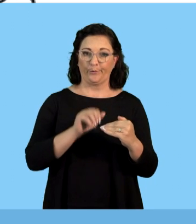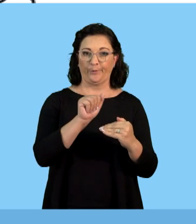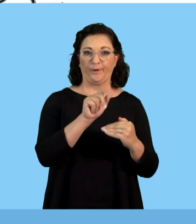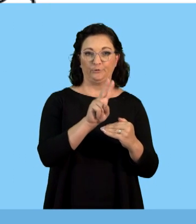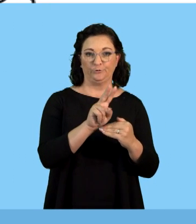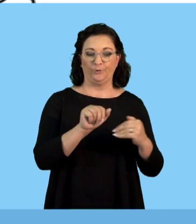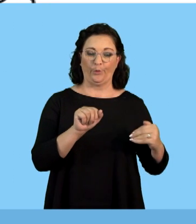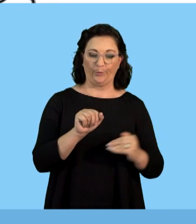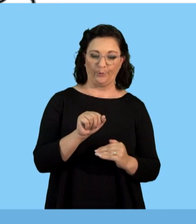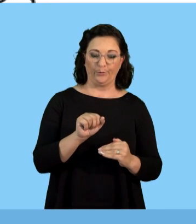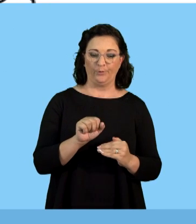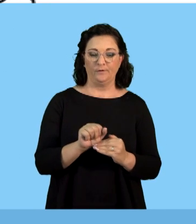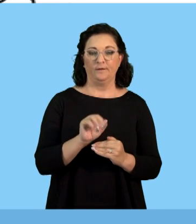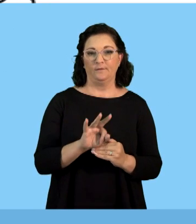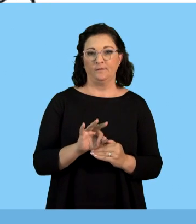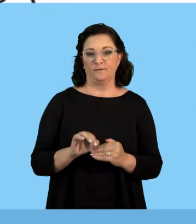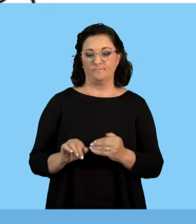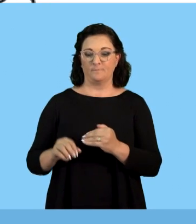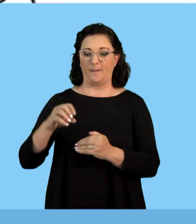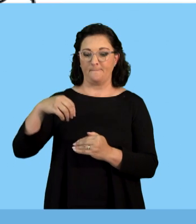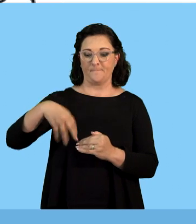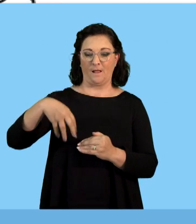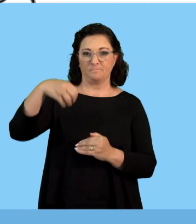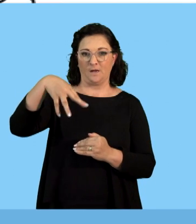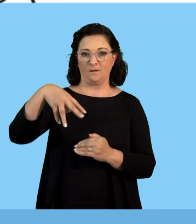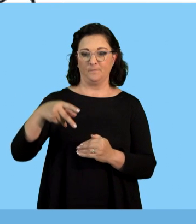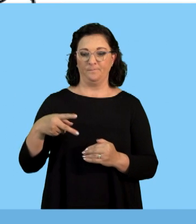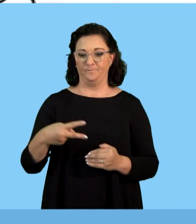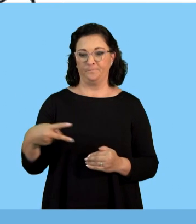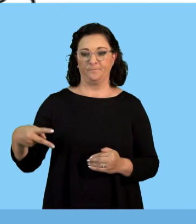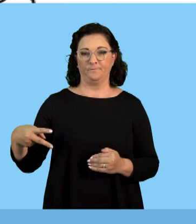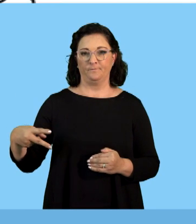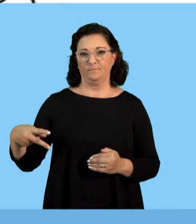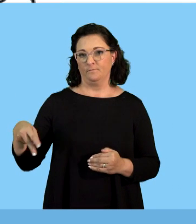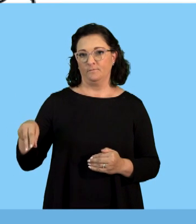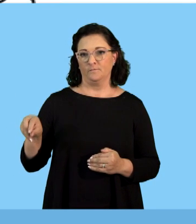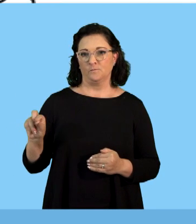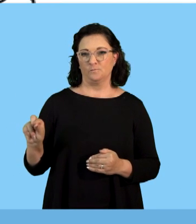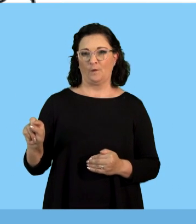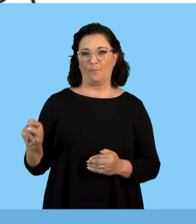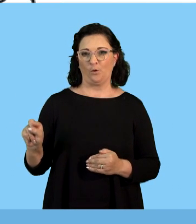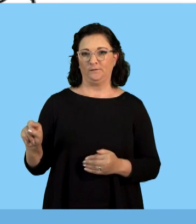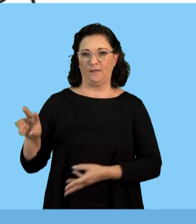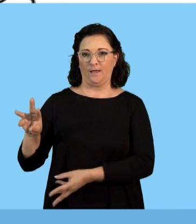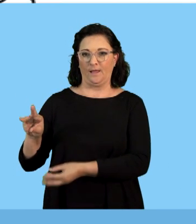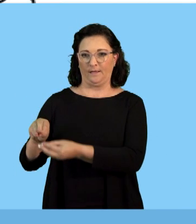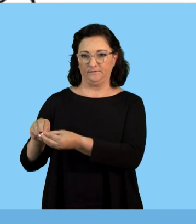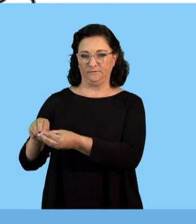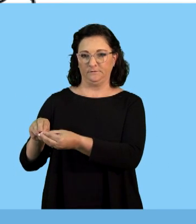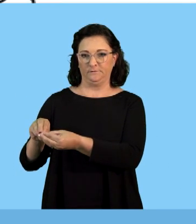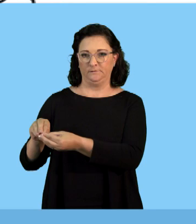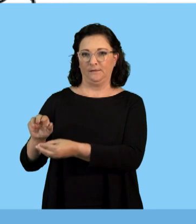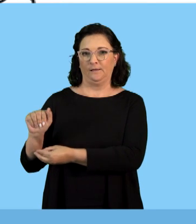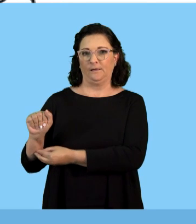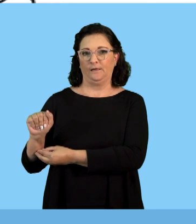go through the bulb as our resistor, then go all the way around. Once they get to this point again, they add